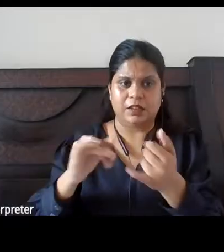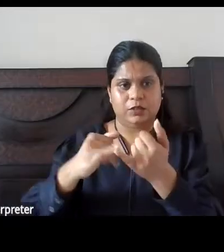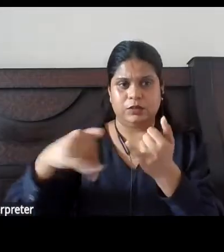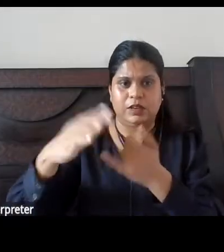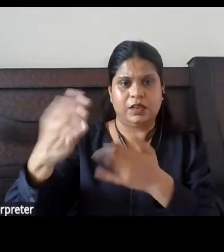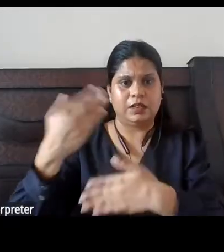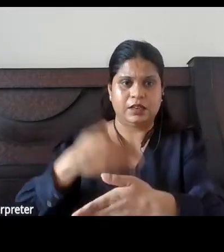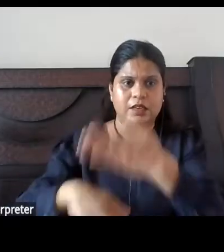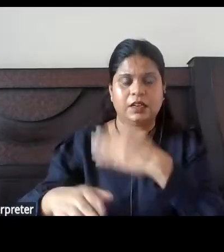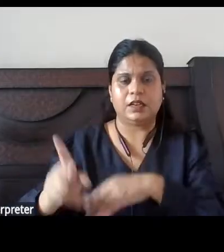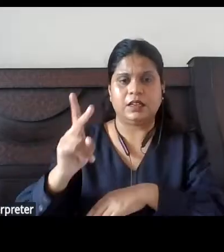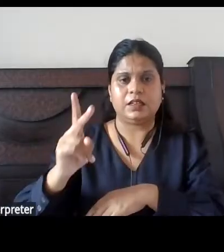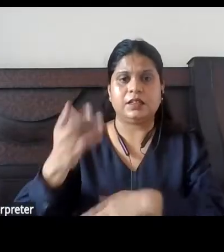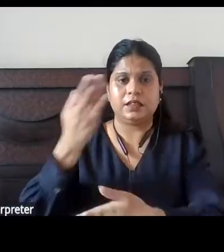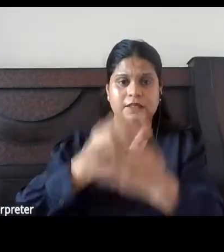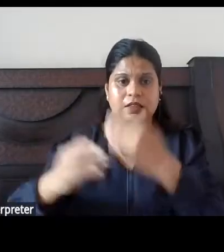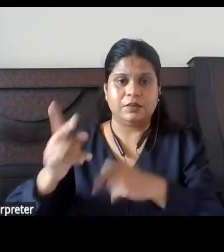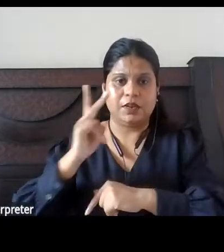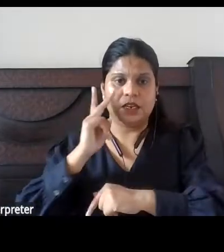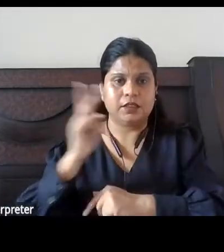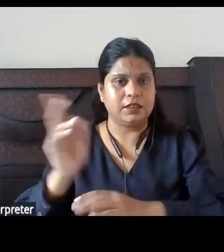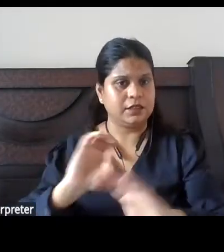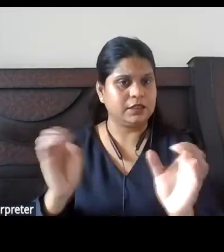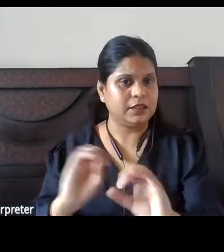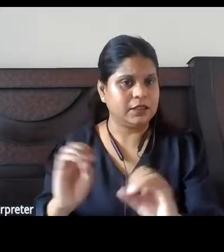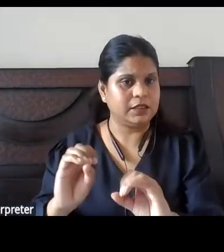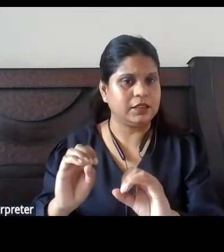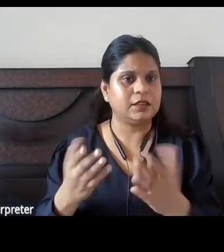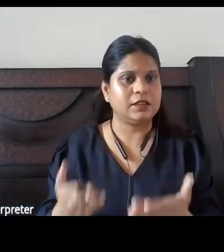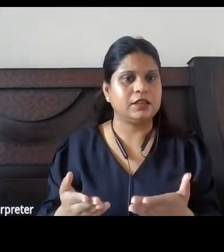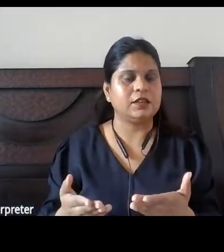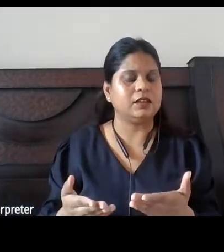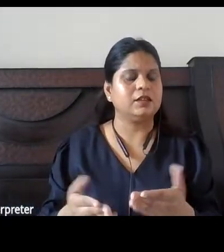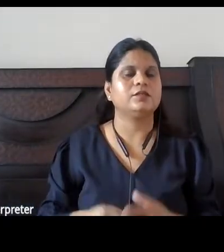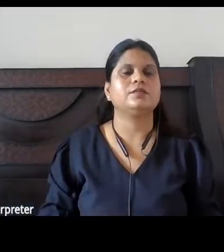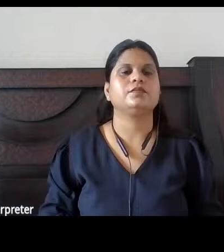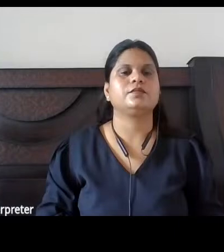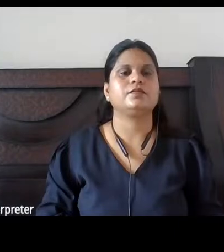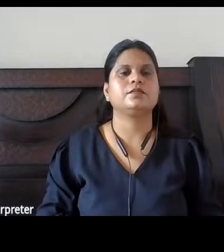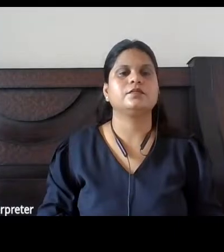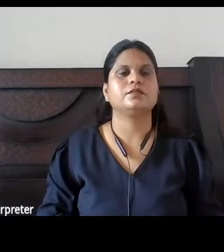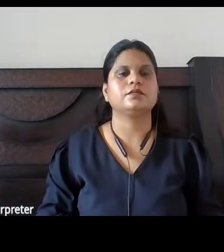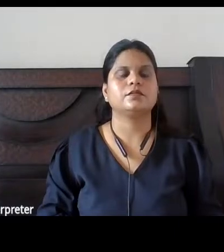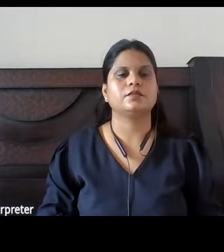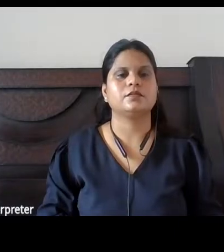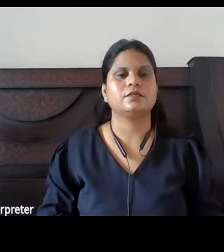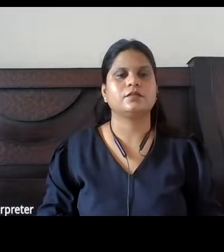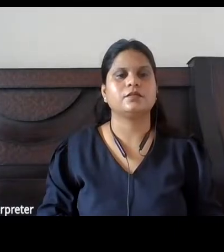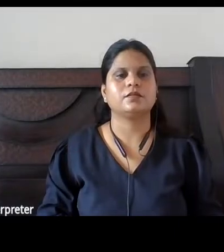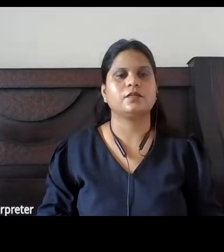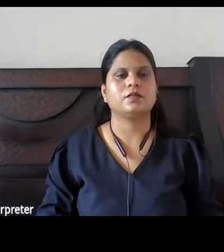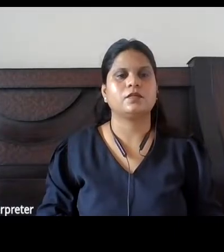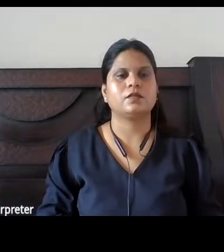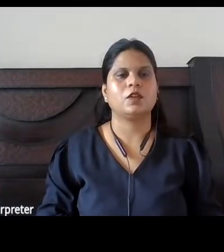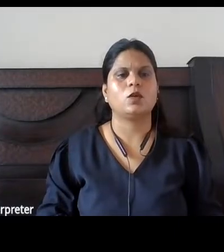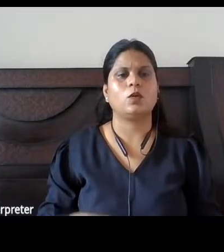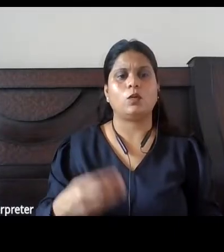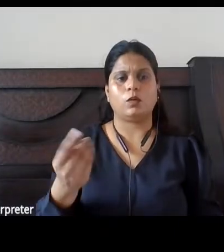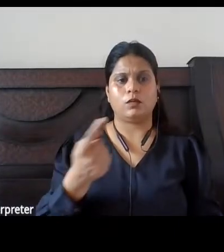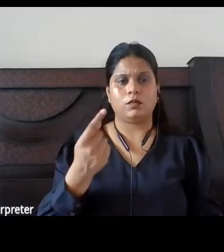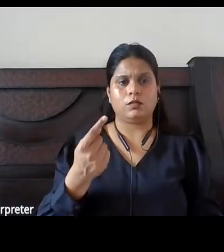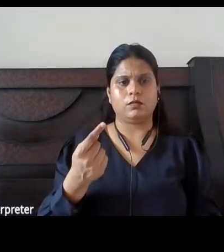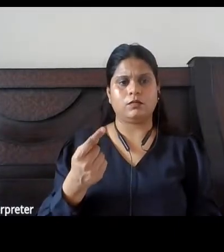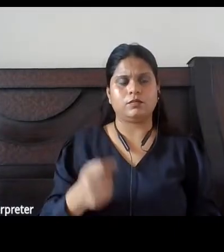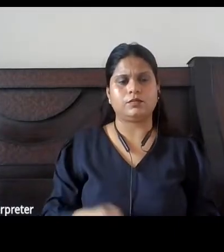disabilities. So perhaps a message like counting everybody is essential, not just for society, but